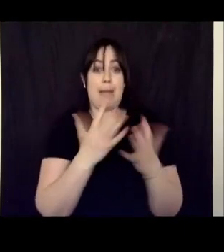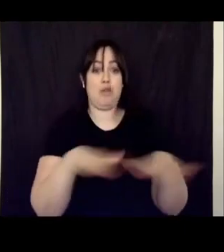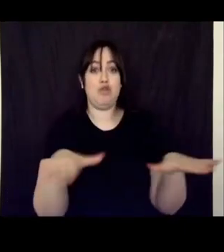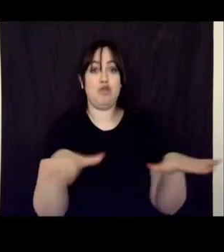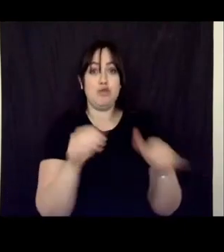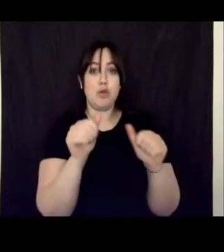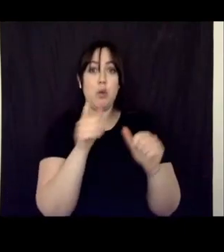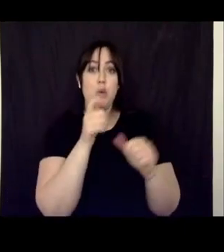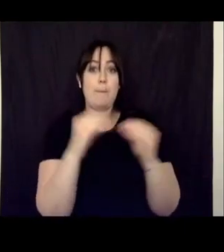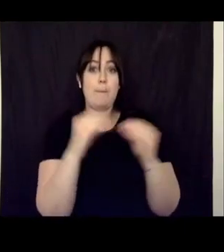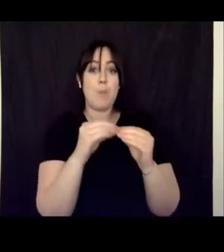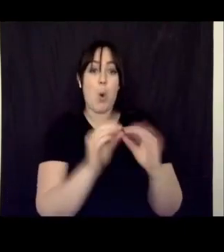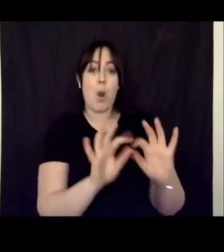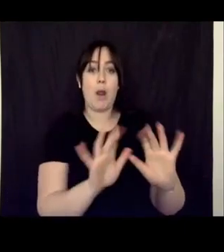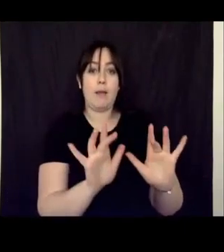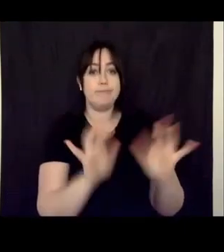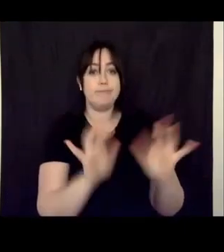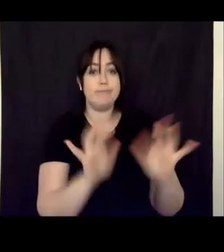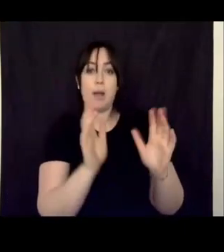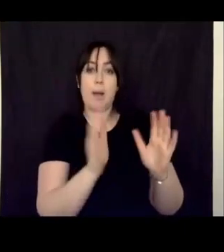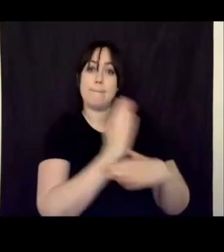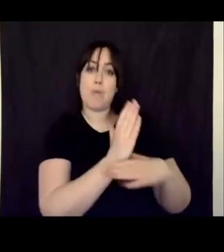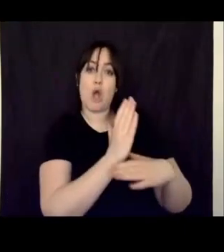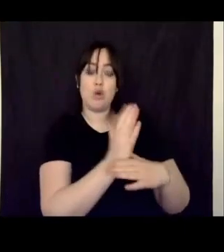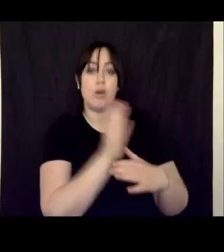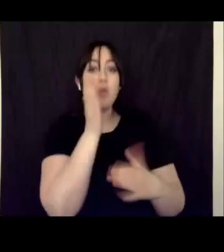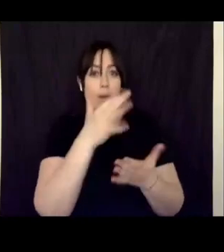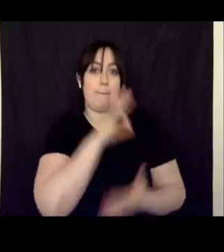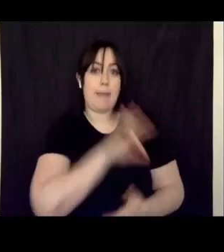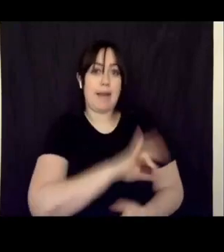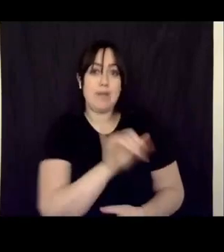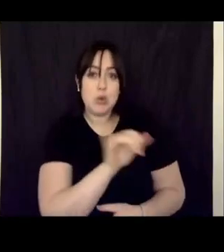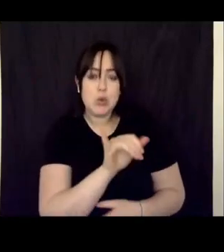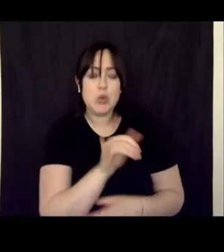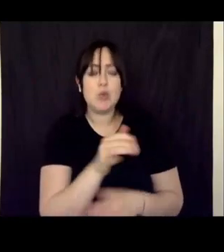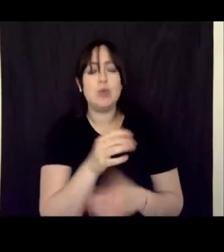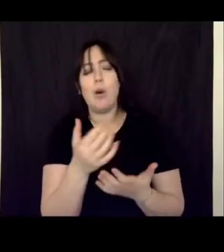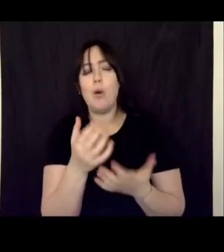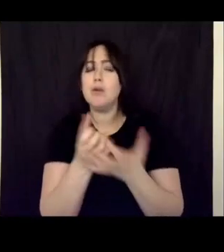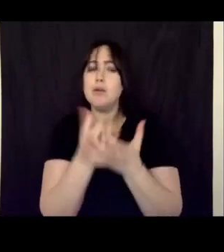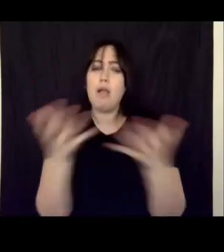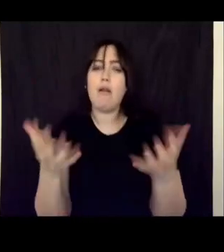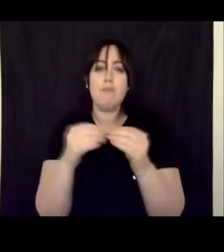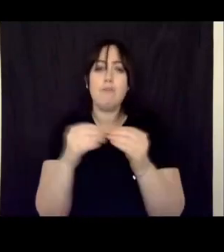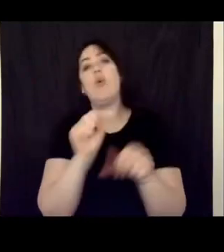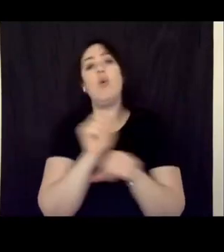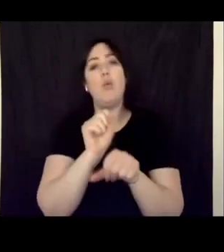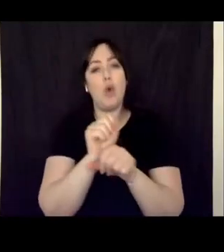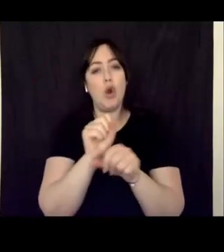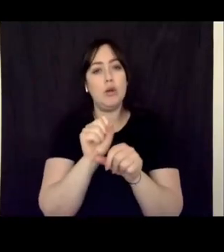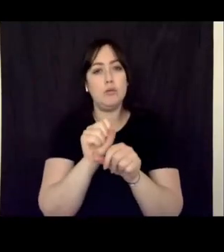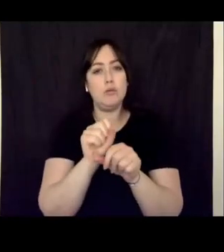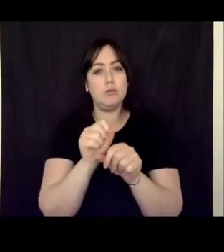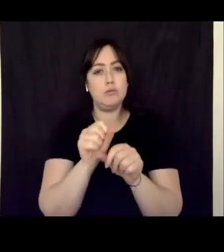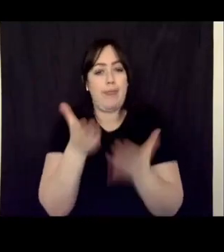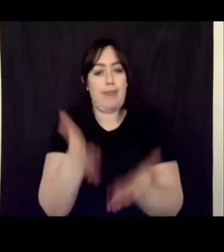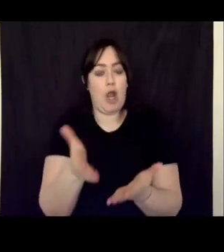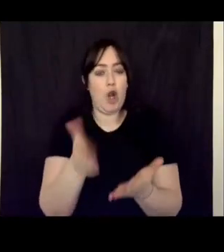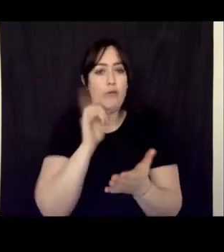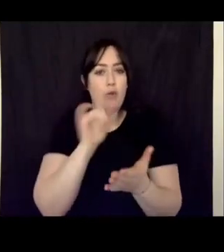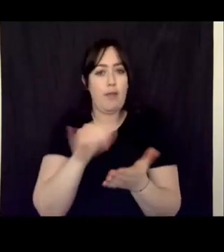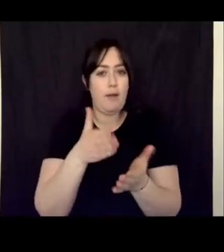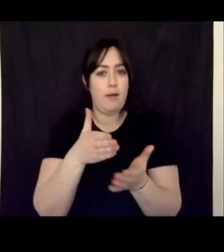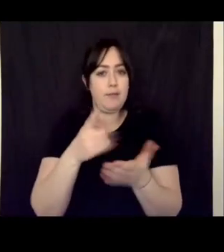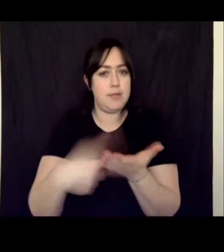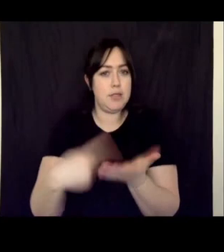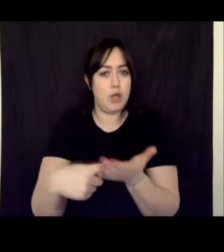much more work to be done in this, so much more discussion. I think at least we have the first part of the discussion, which is understanding how